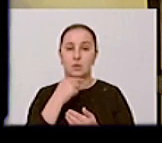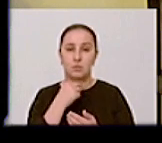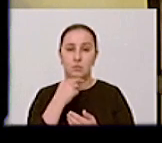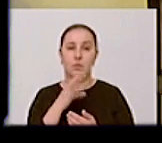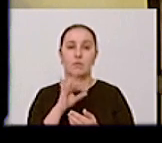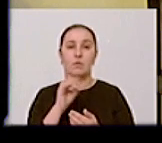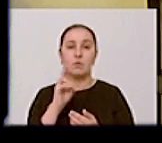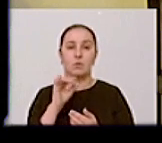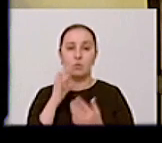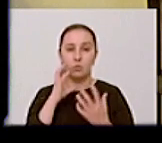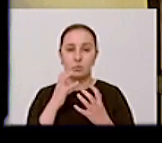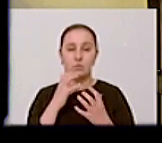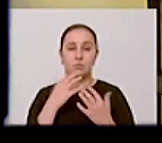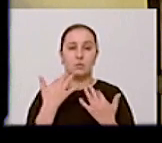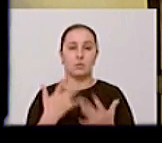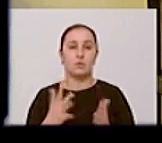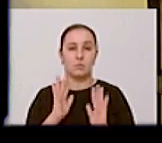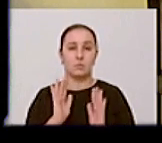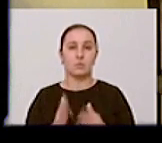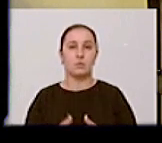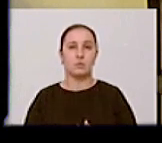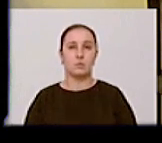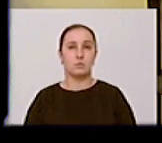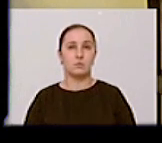va qunt talab qilinadi.